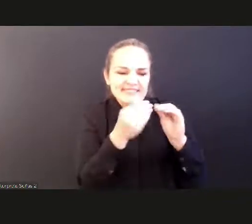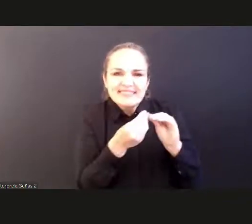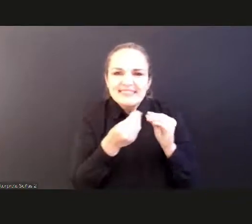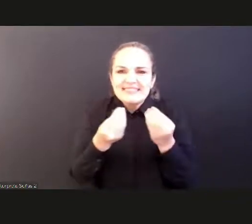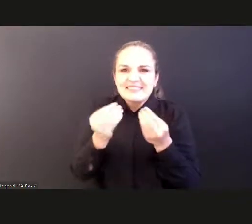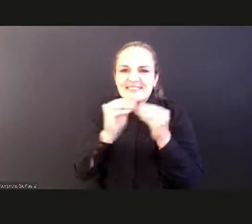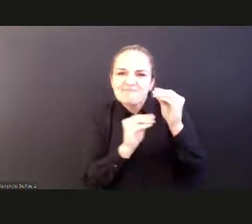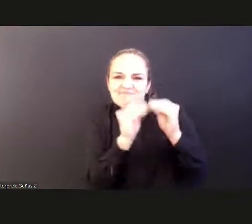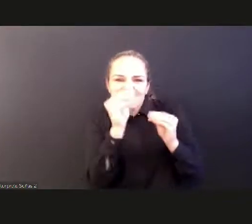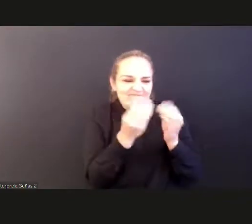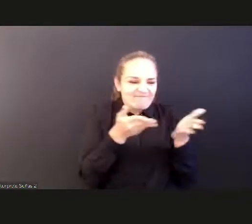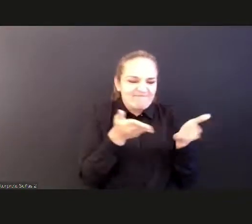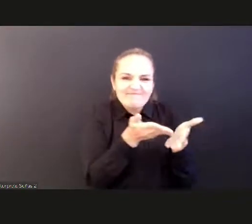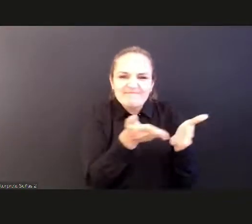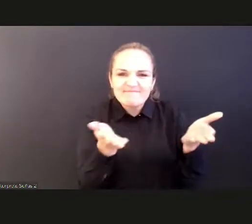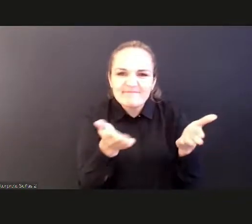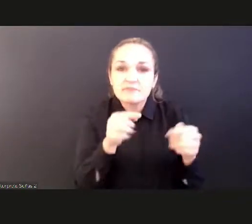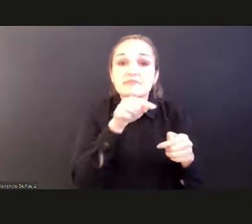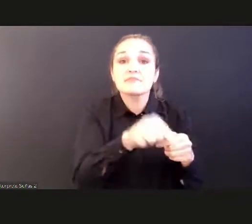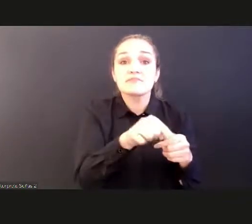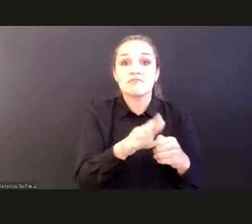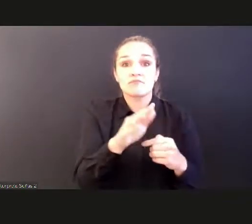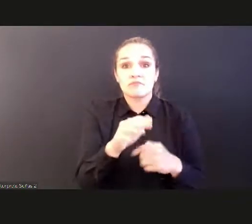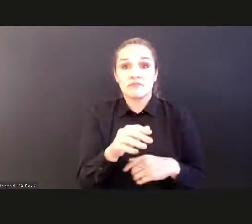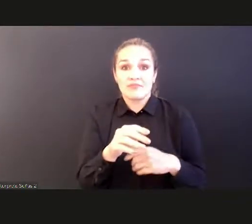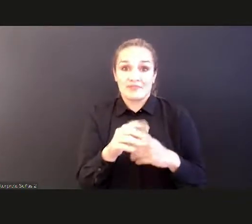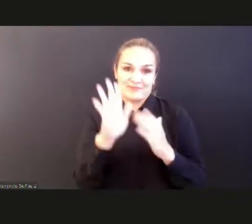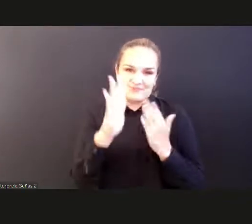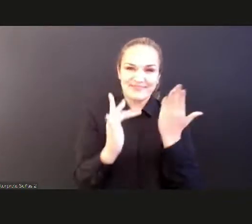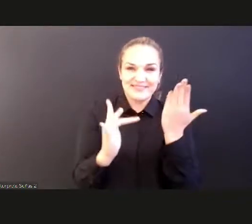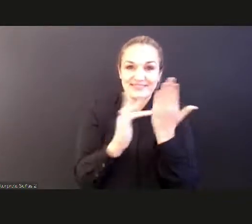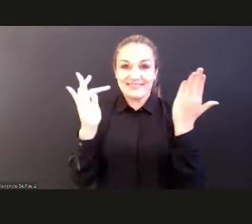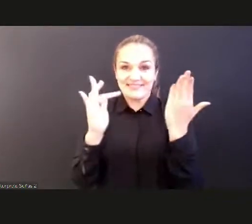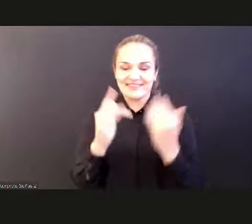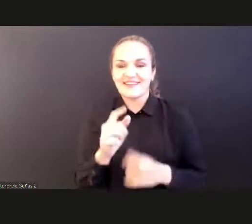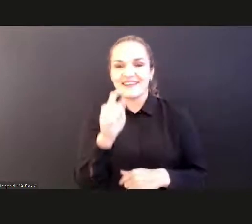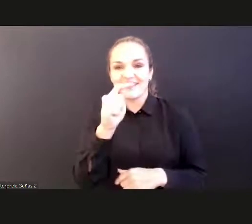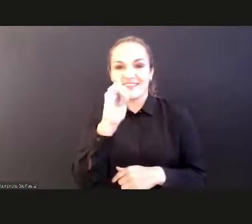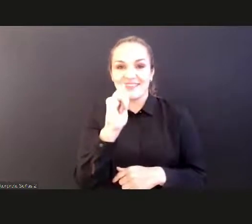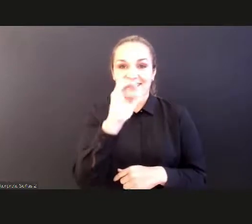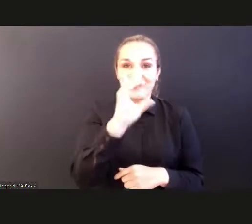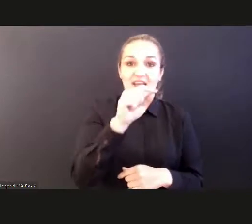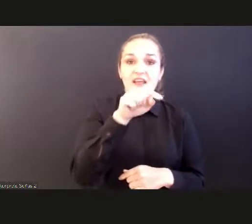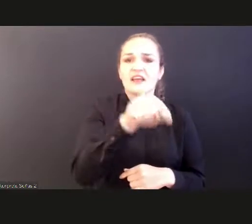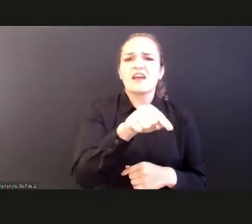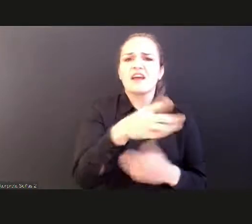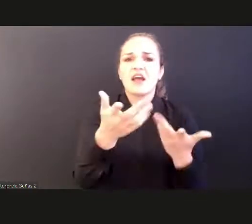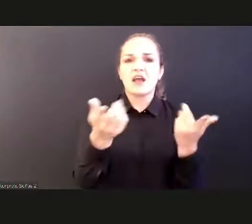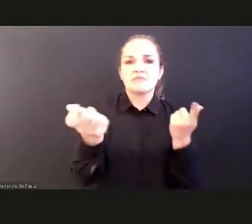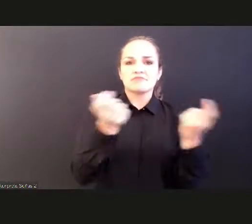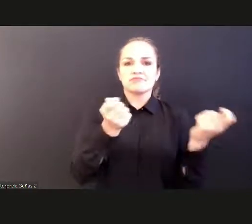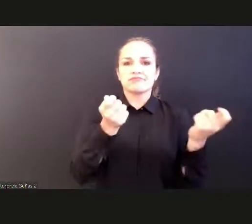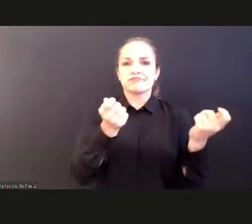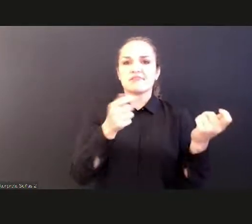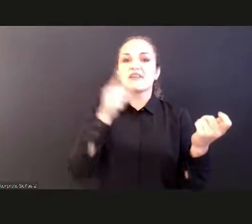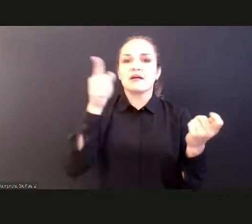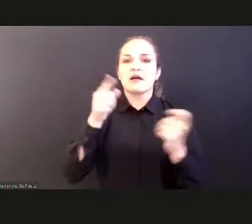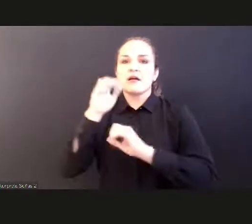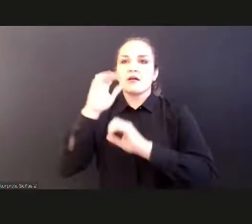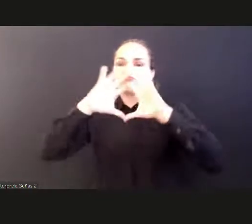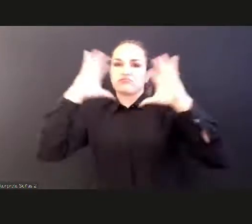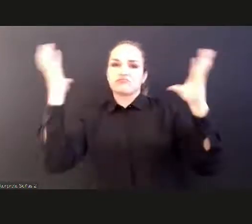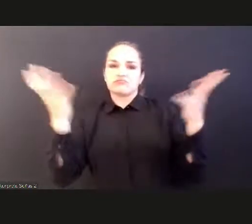for ICT are dominated still by outside interests. Software industry,